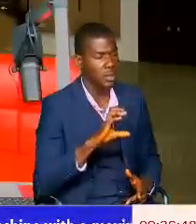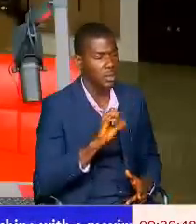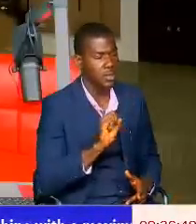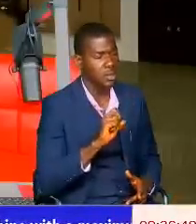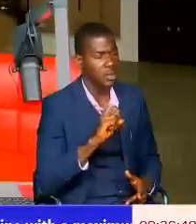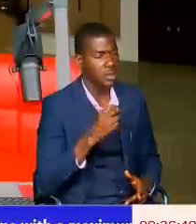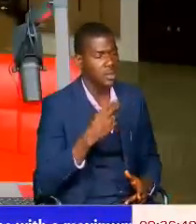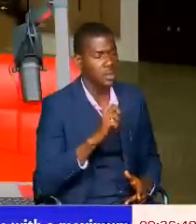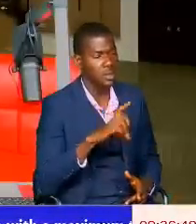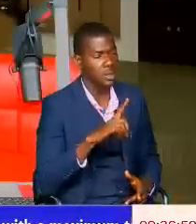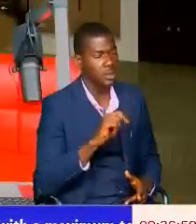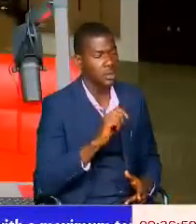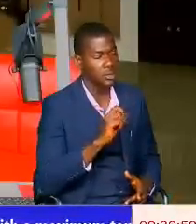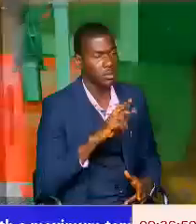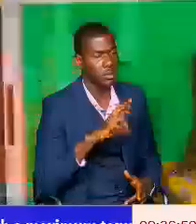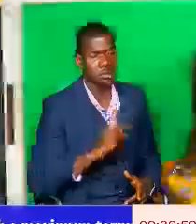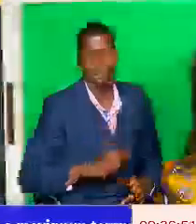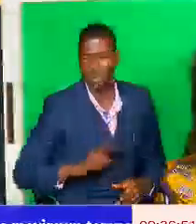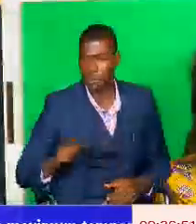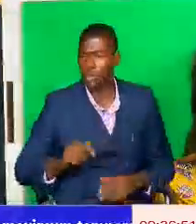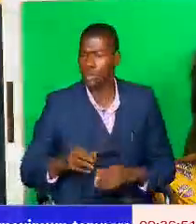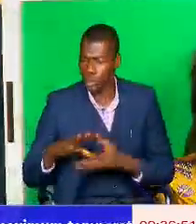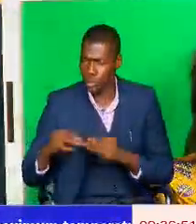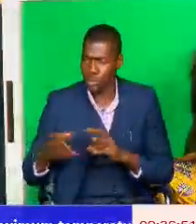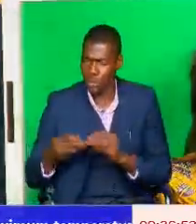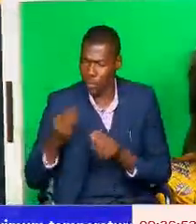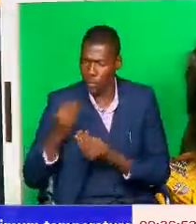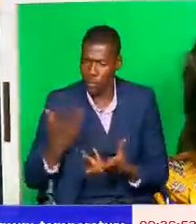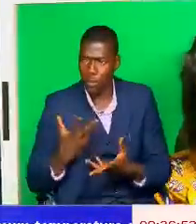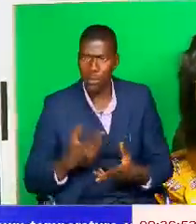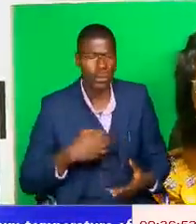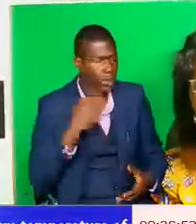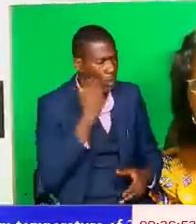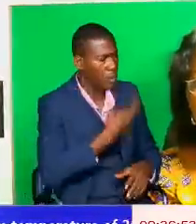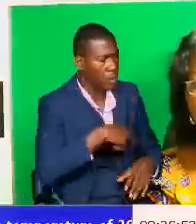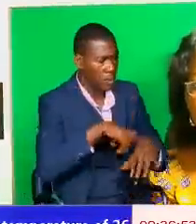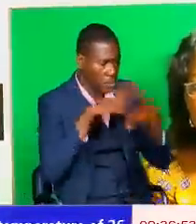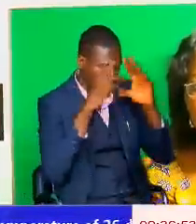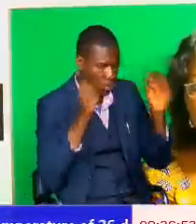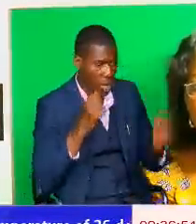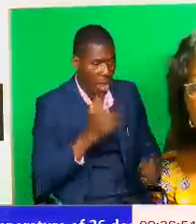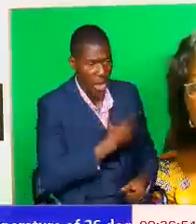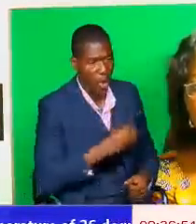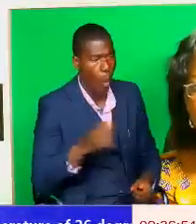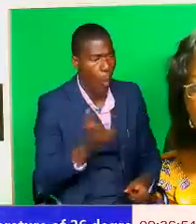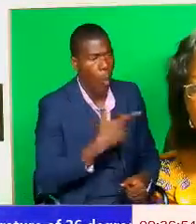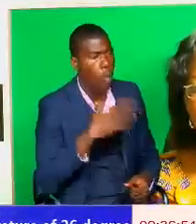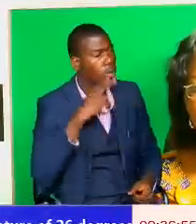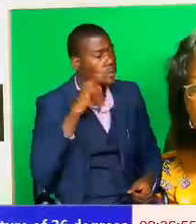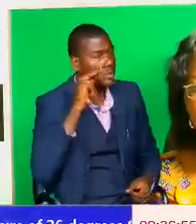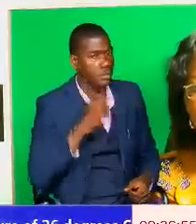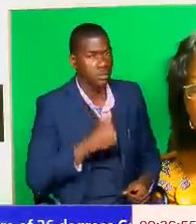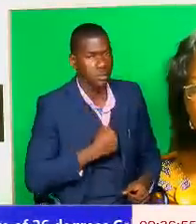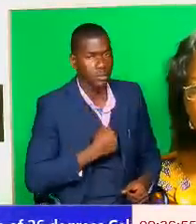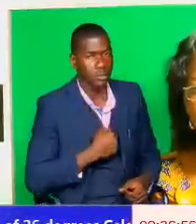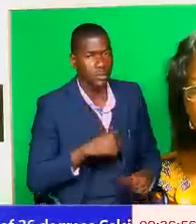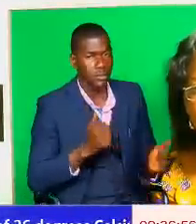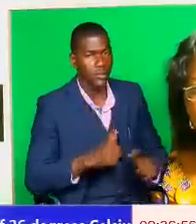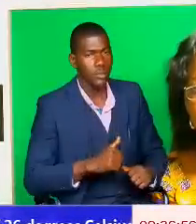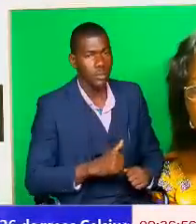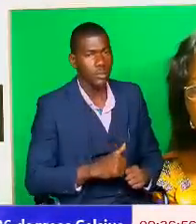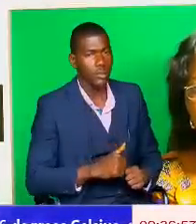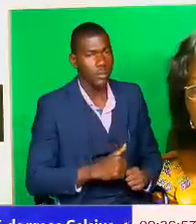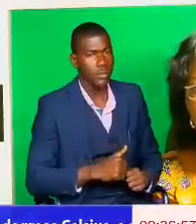now on our own side of the story. Okay, ordinary president and fellow Nigerians, let me make I put the thing in